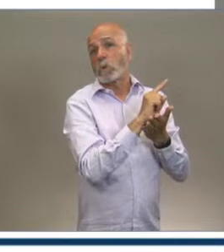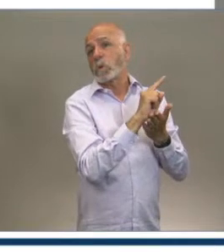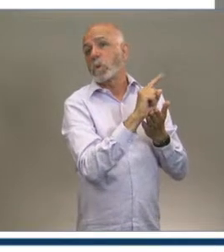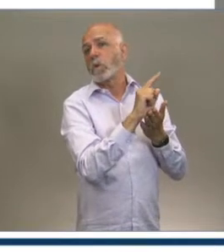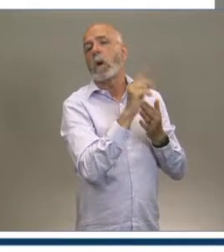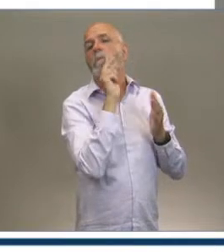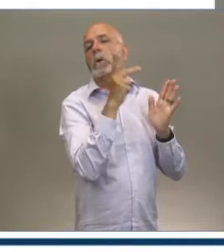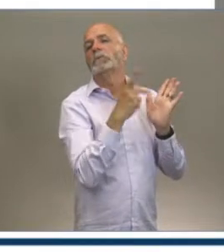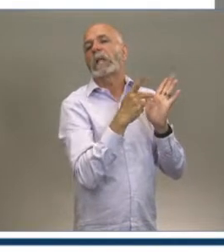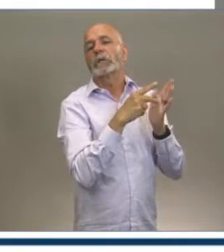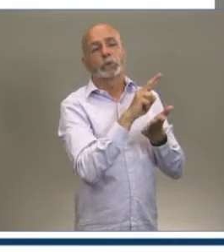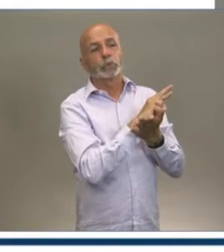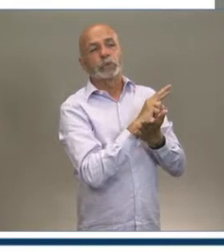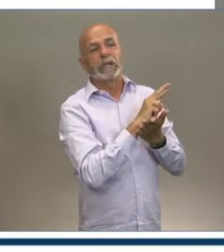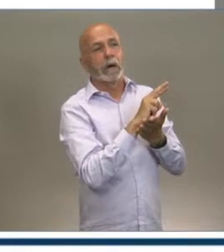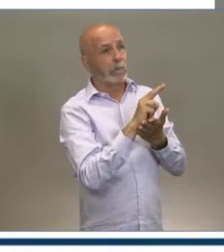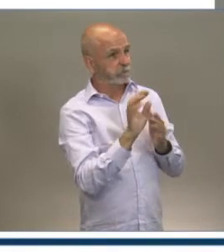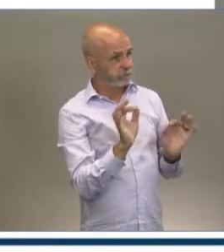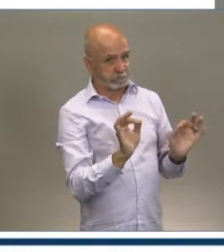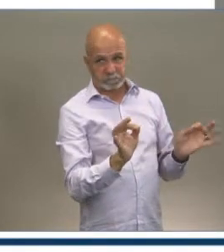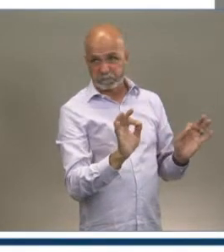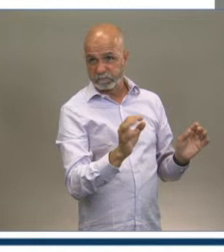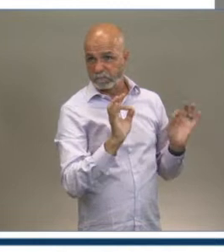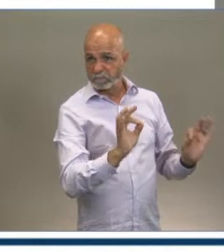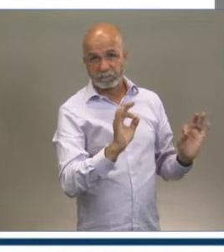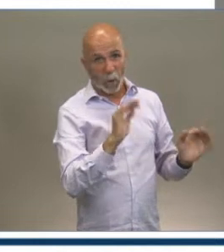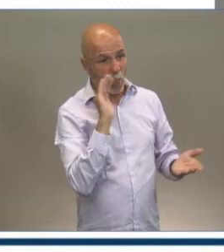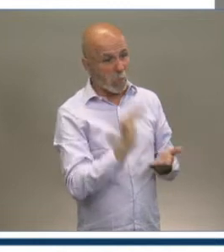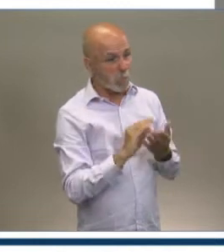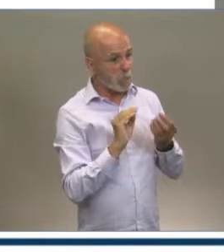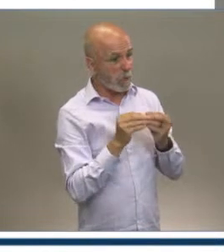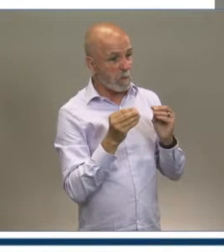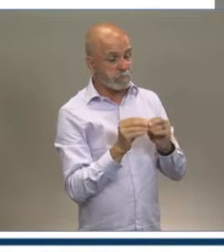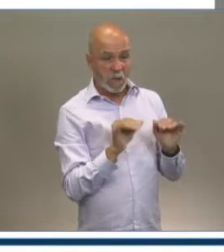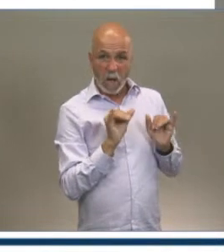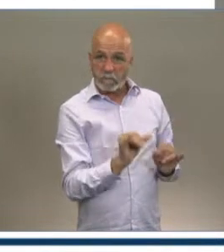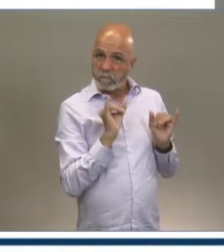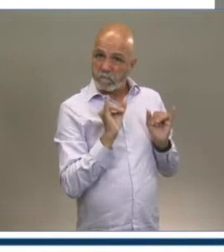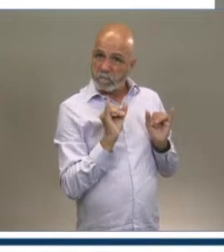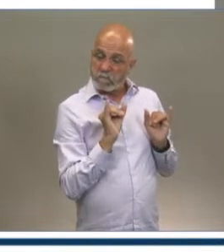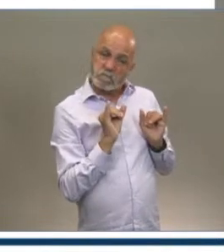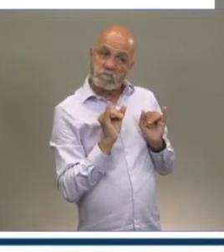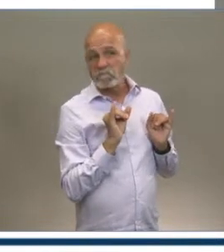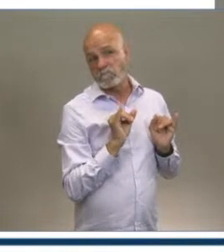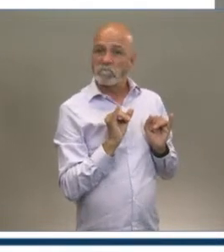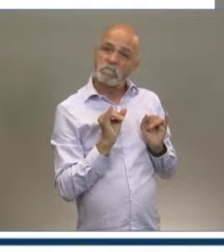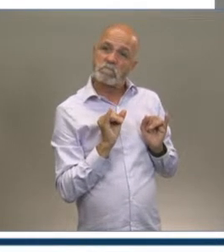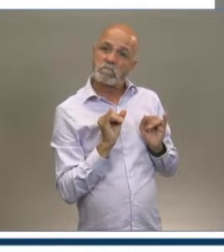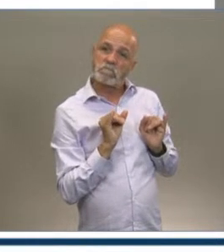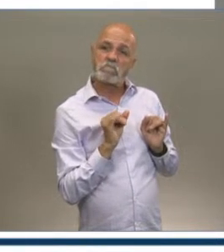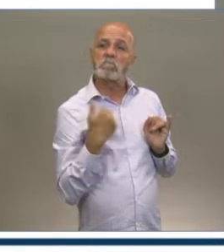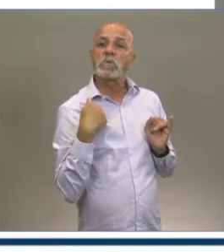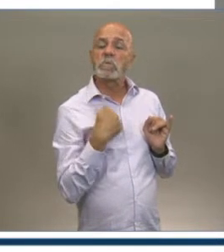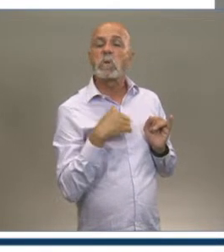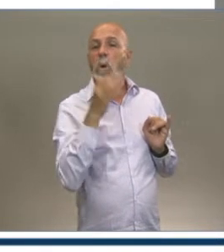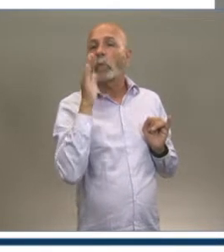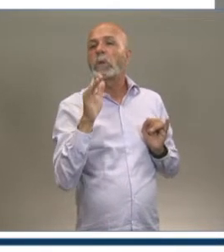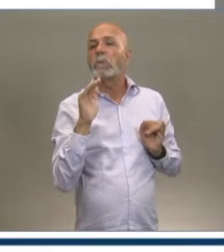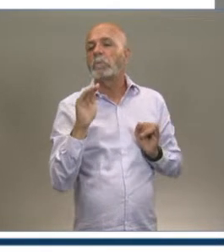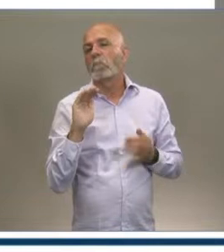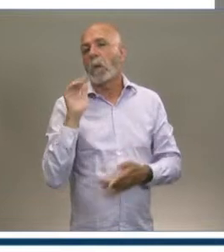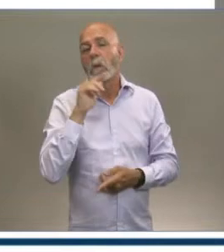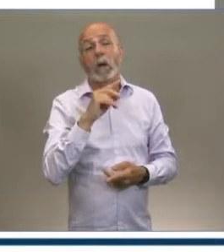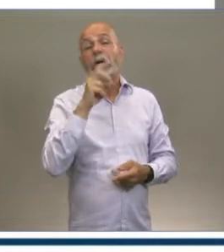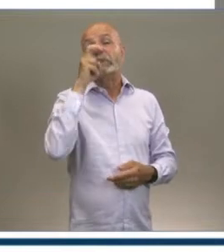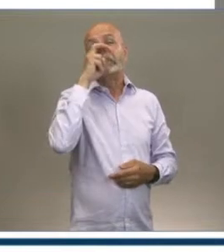see. Are we comfortable that we can actually be less restrictive with travel to and from New Brunswick? So we'll continue to watch